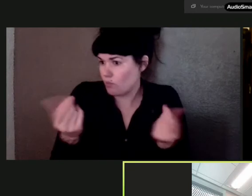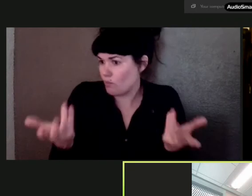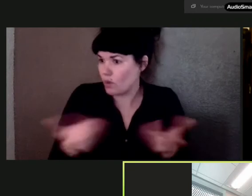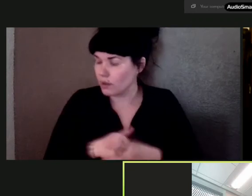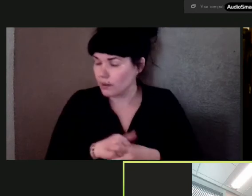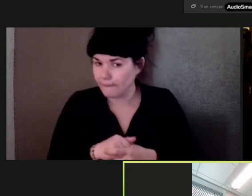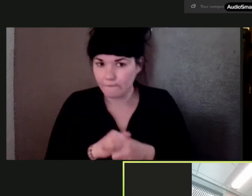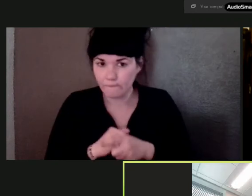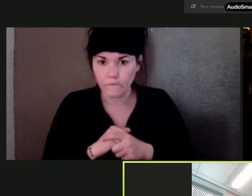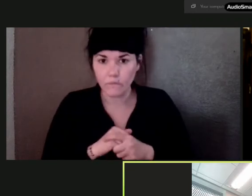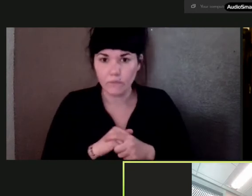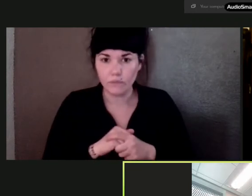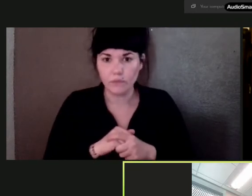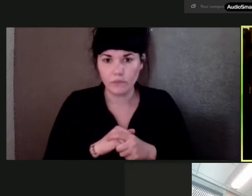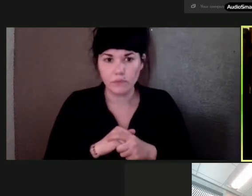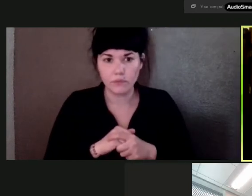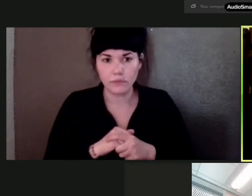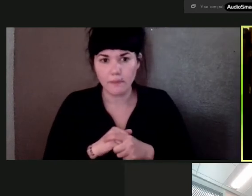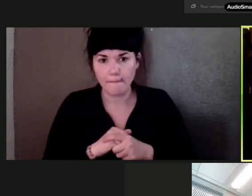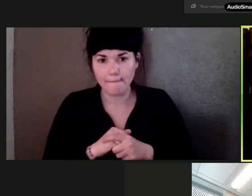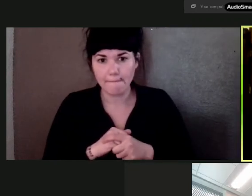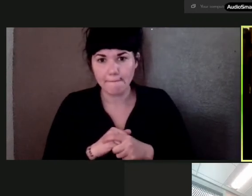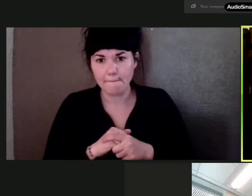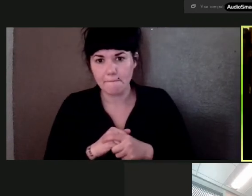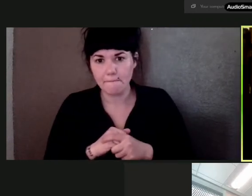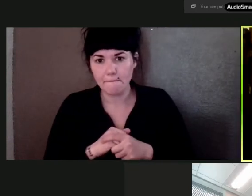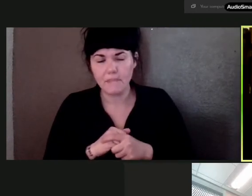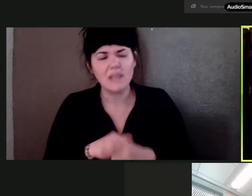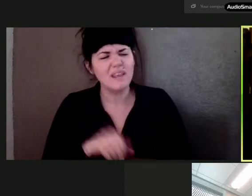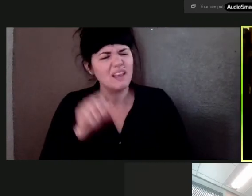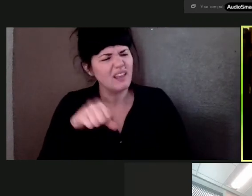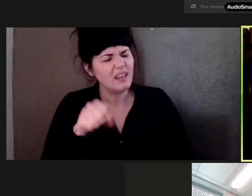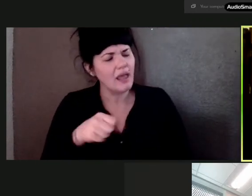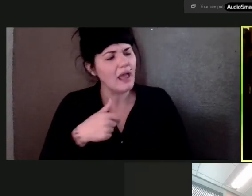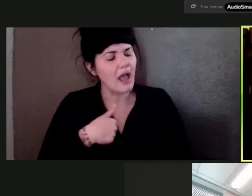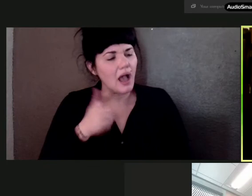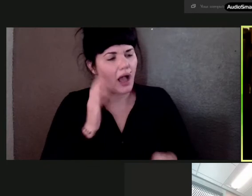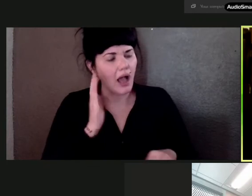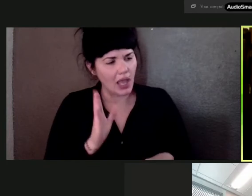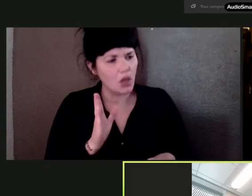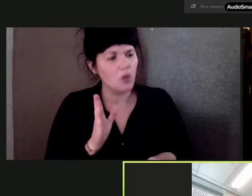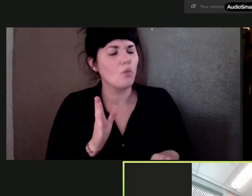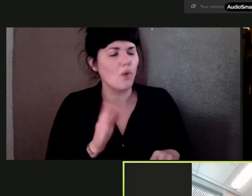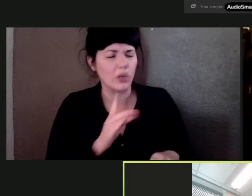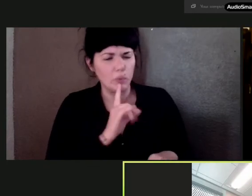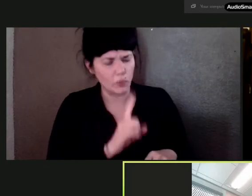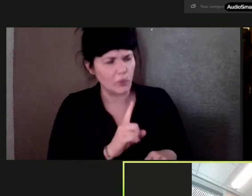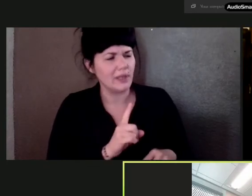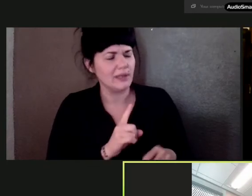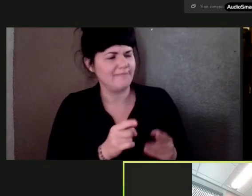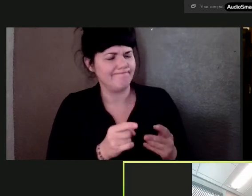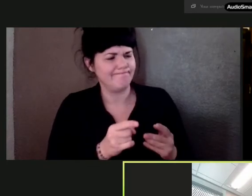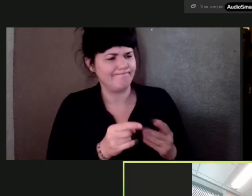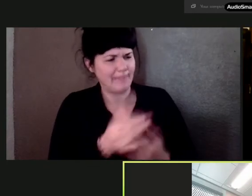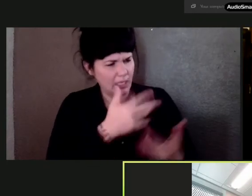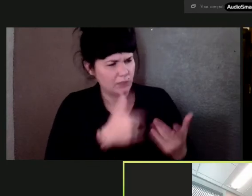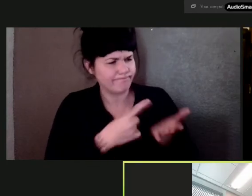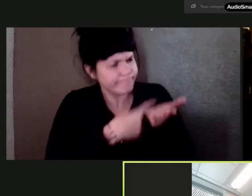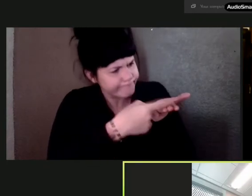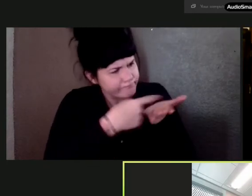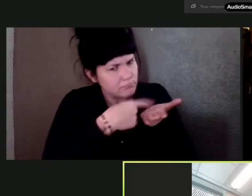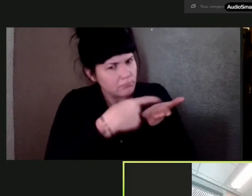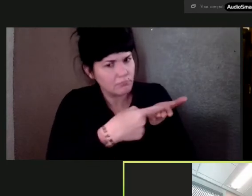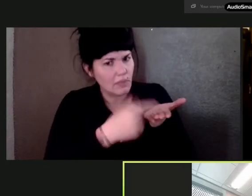Yeah. I would go through an interactive process with them and kind of question as to, why are